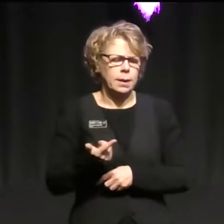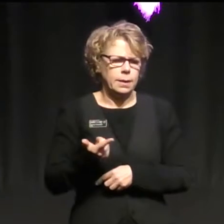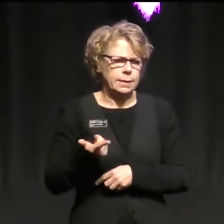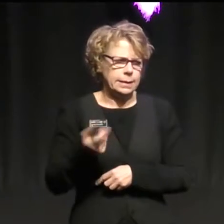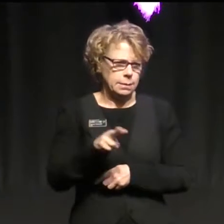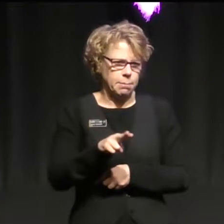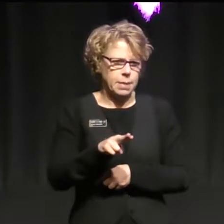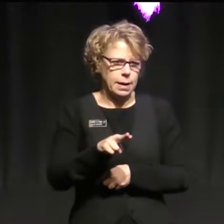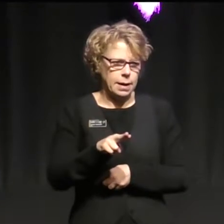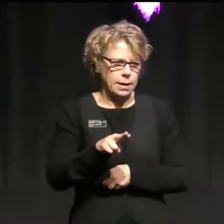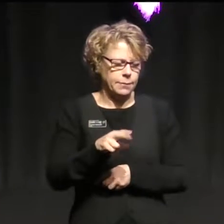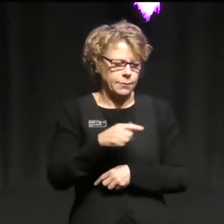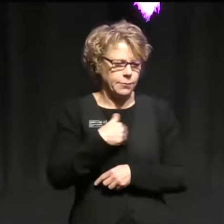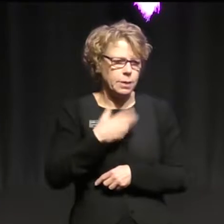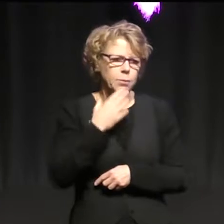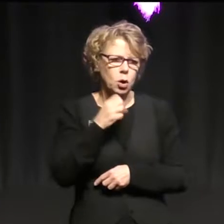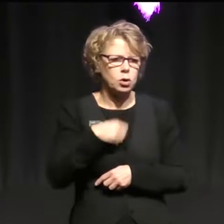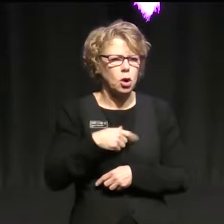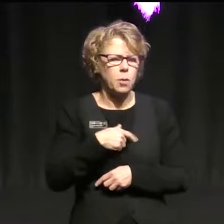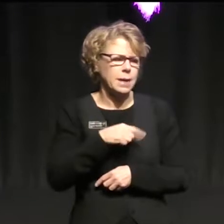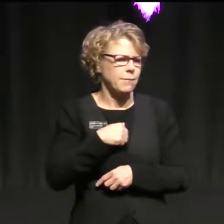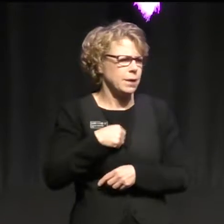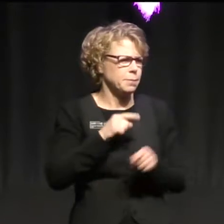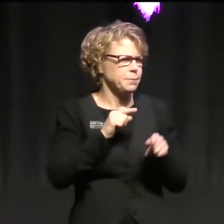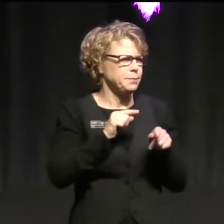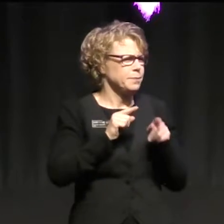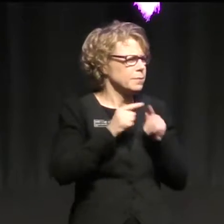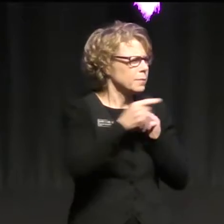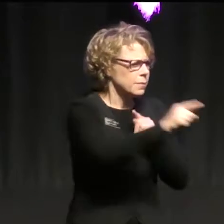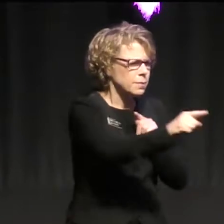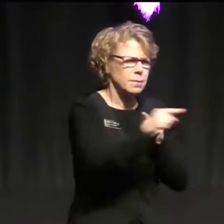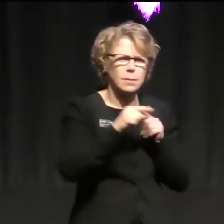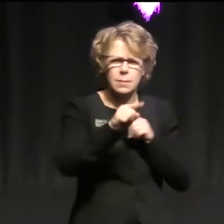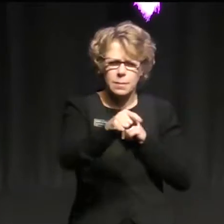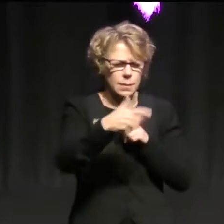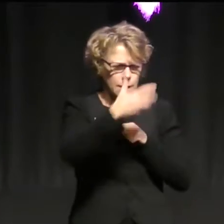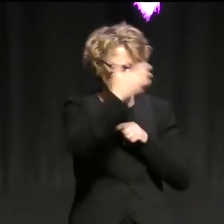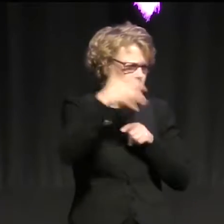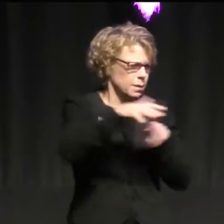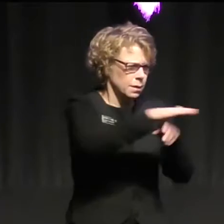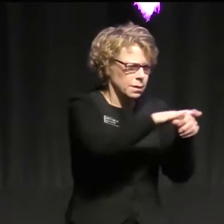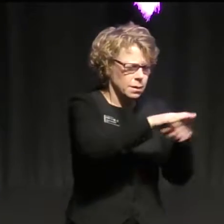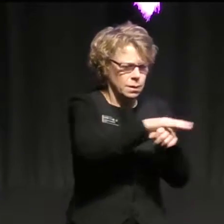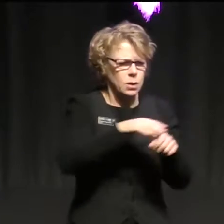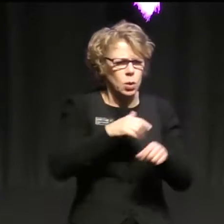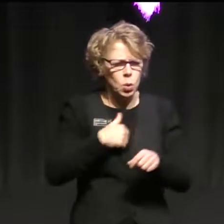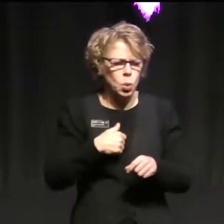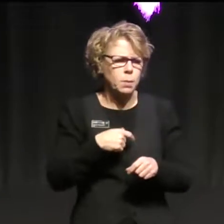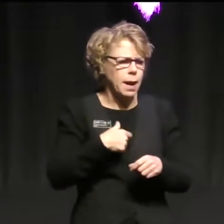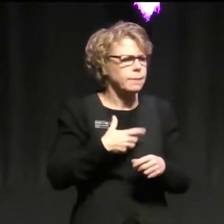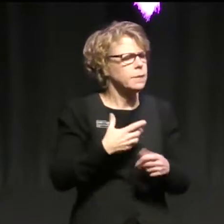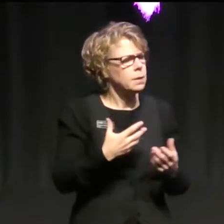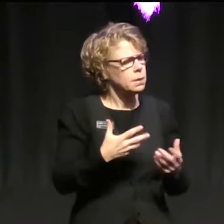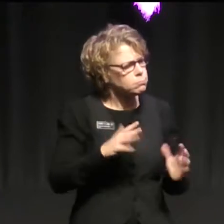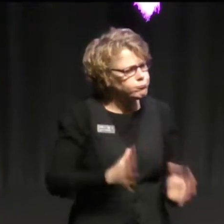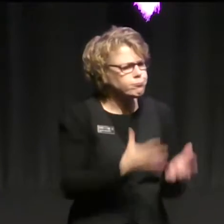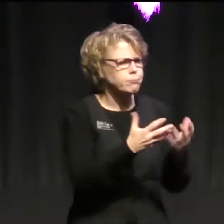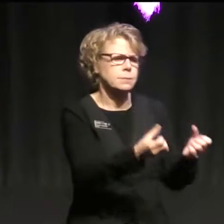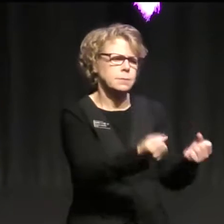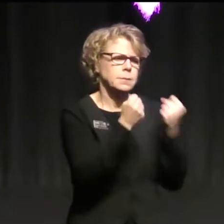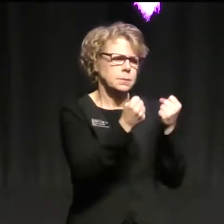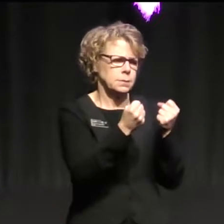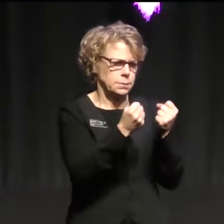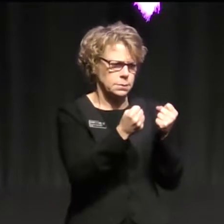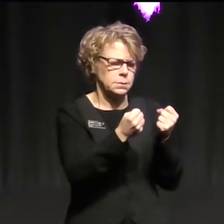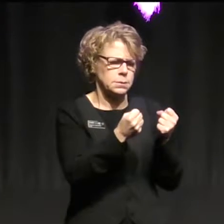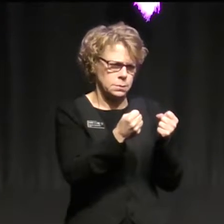examples of when we talk about rural workers, how do you increase the collective strength and bargaining power of the